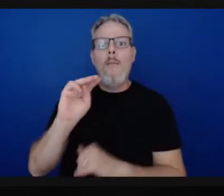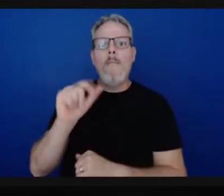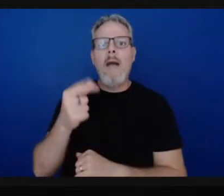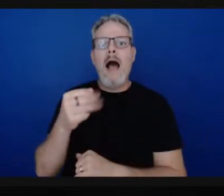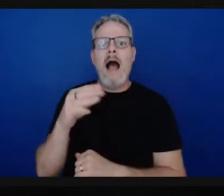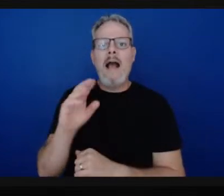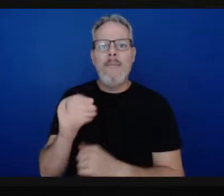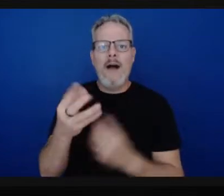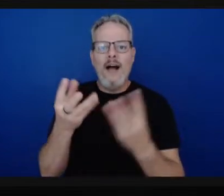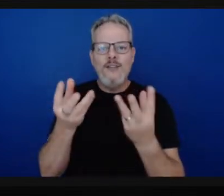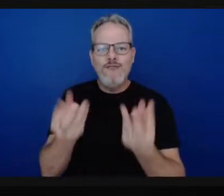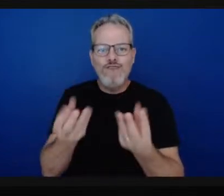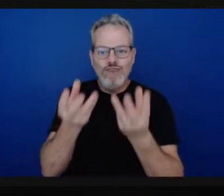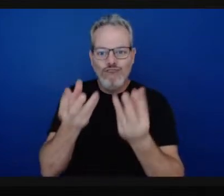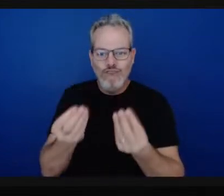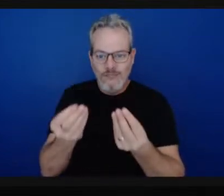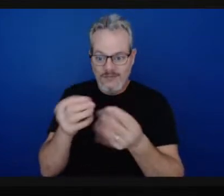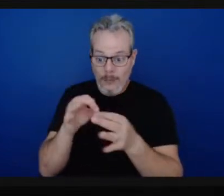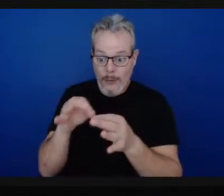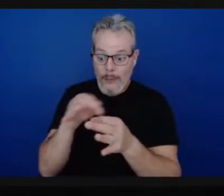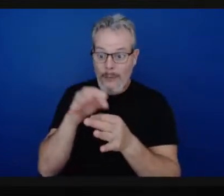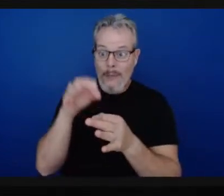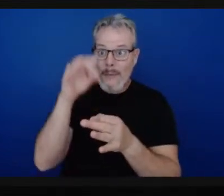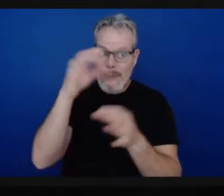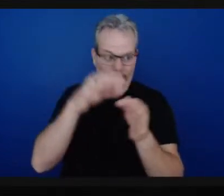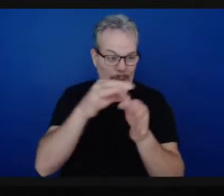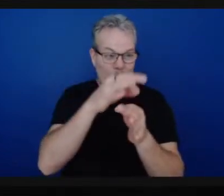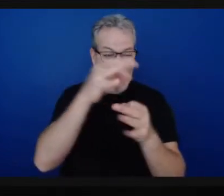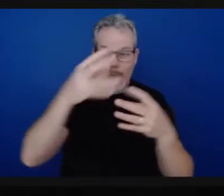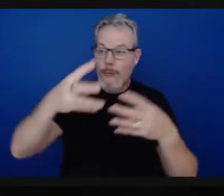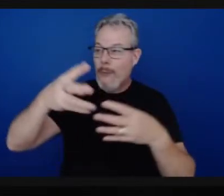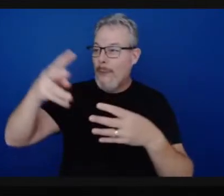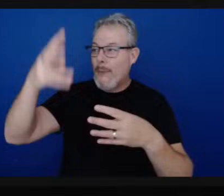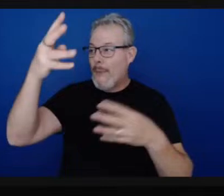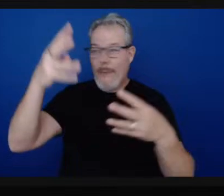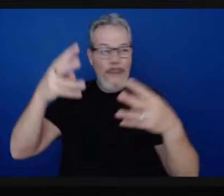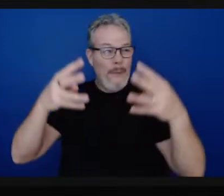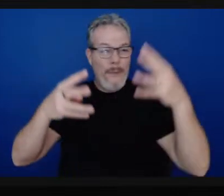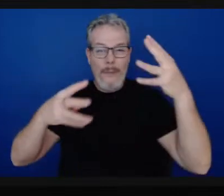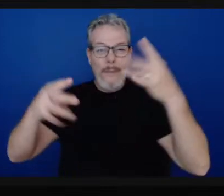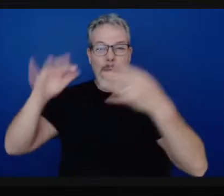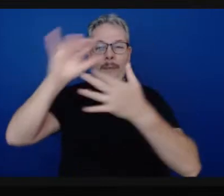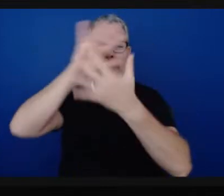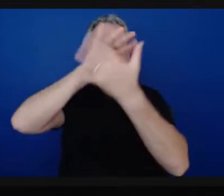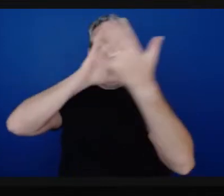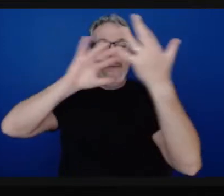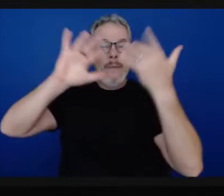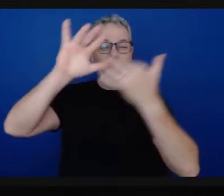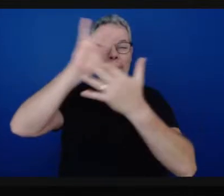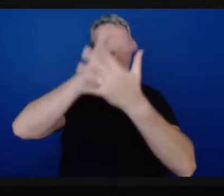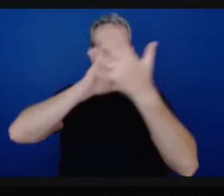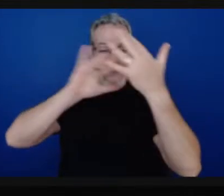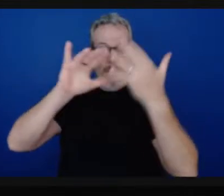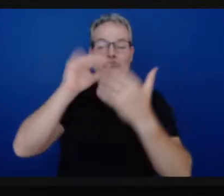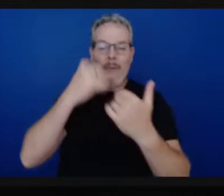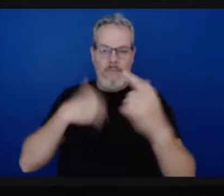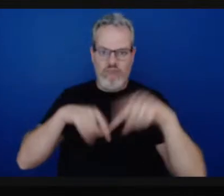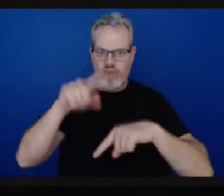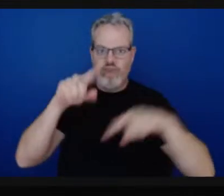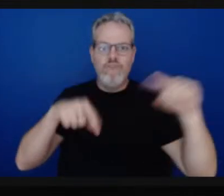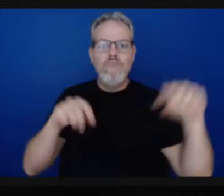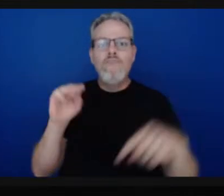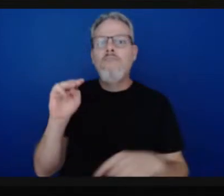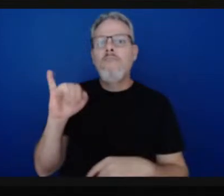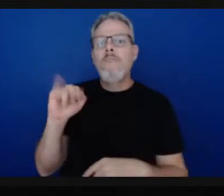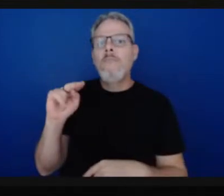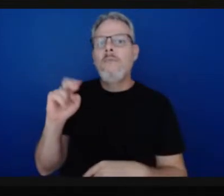it's degassing, and that gas leaks out through the cracks. And when it comes into the air, it's depositing those minerals around the